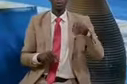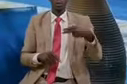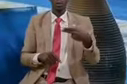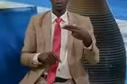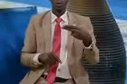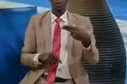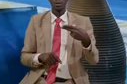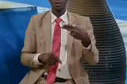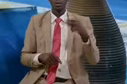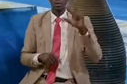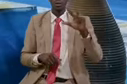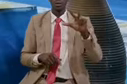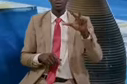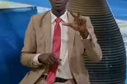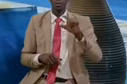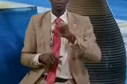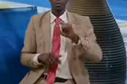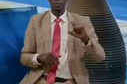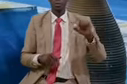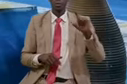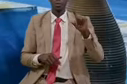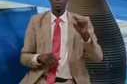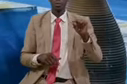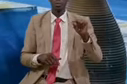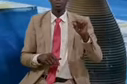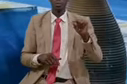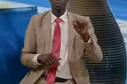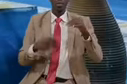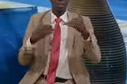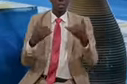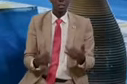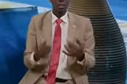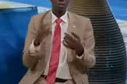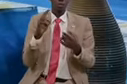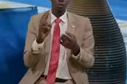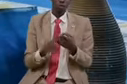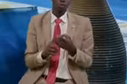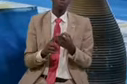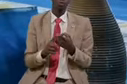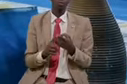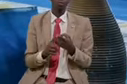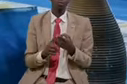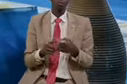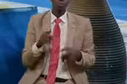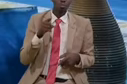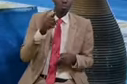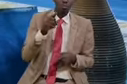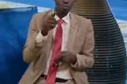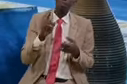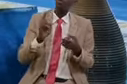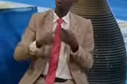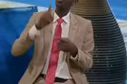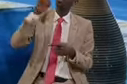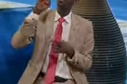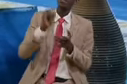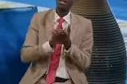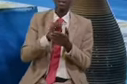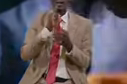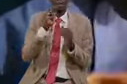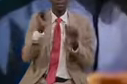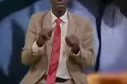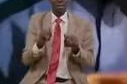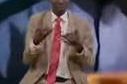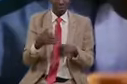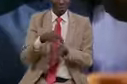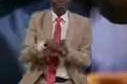chapter 3, verse 20. Now unto him that is able. Tonight, God is